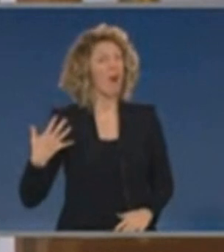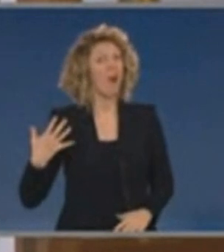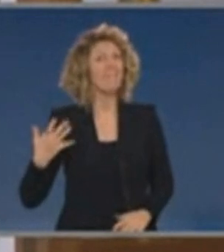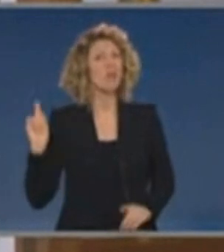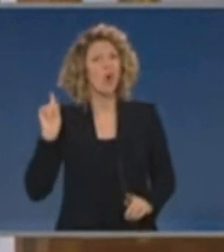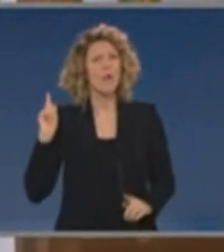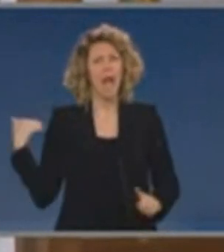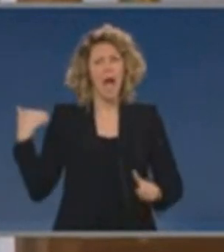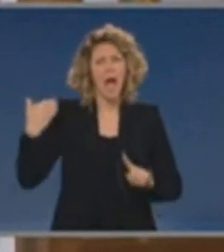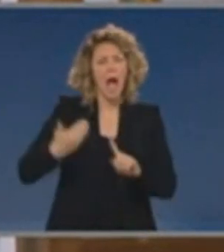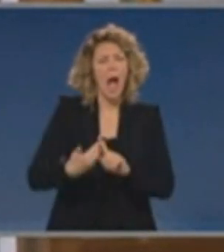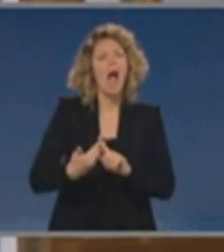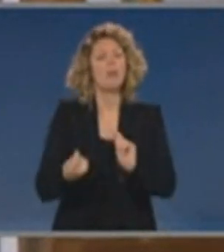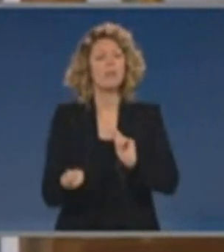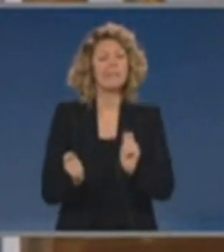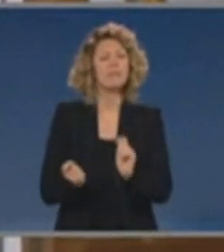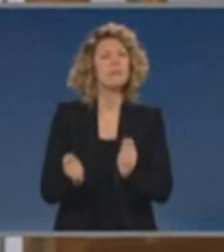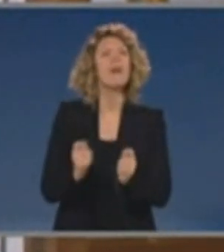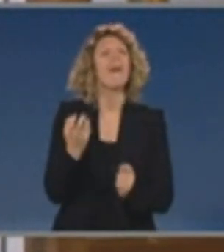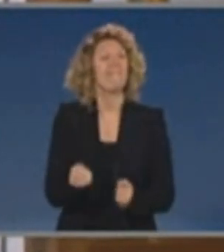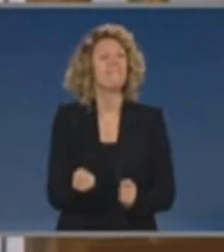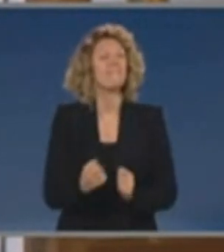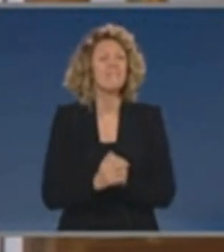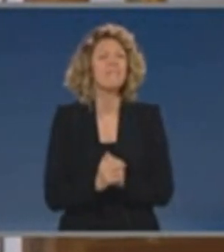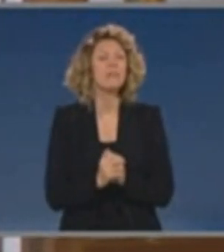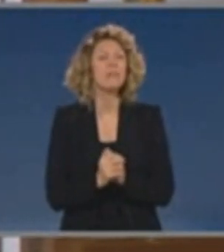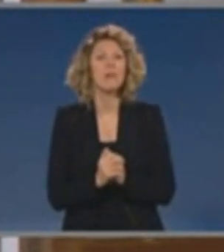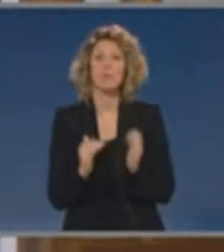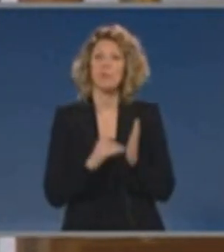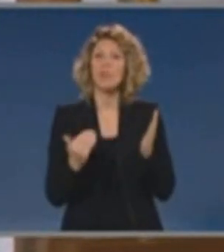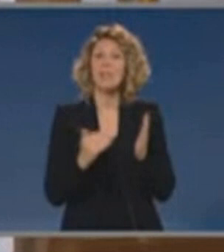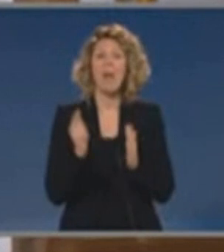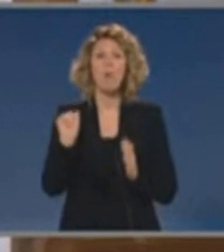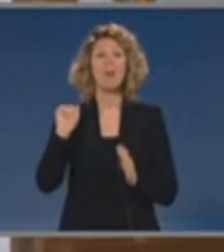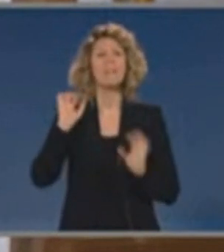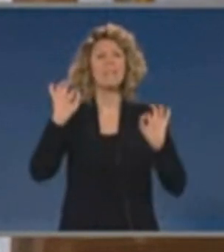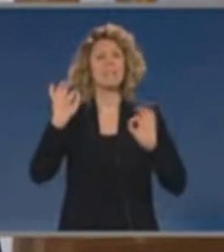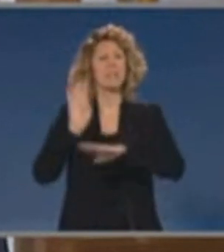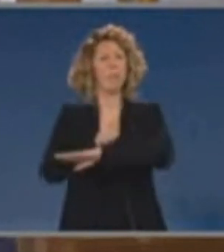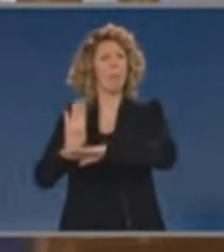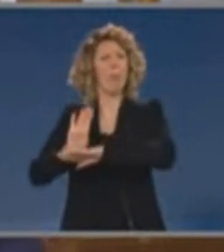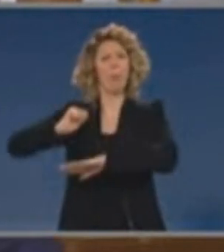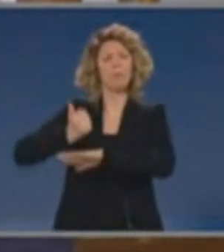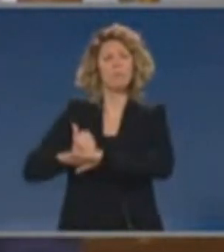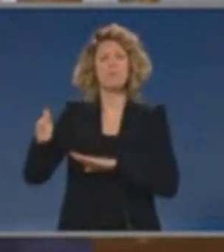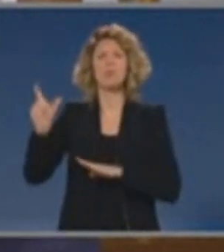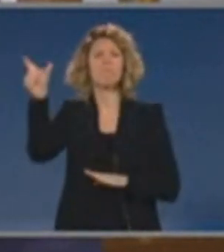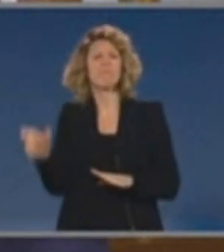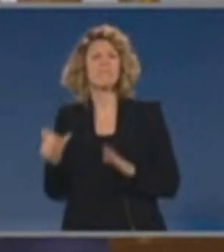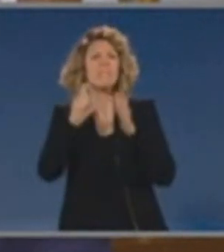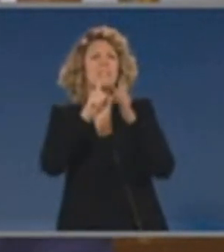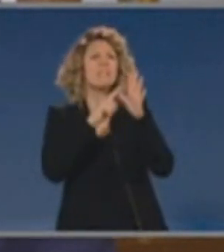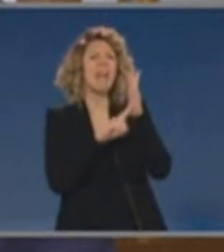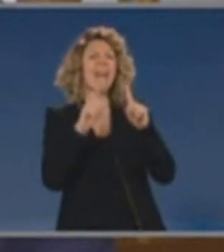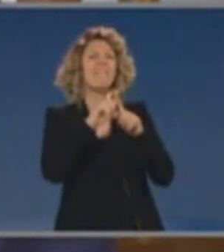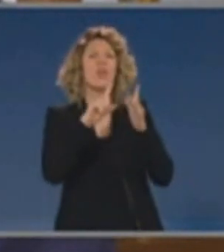1975. And these reforms are supported by the head of the Foreign Investment Review Board, David